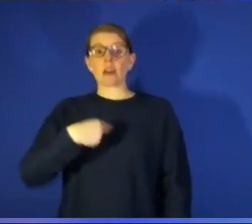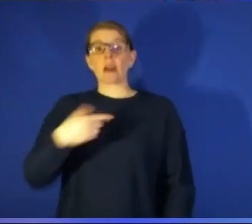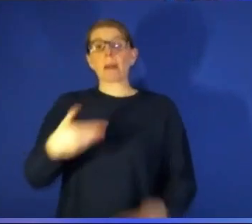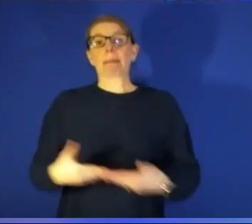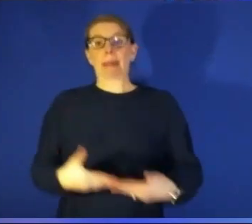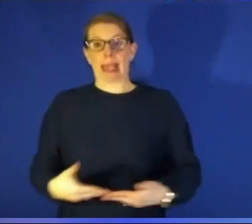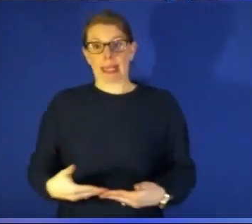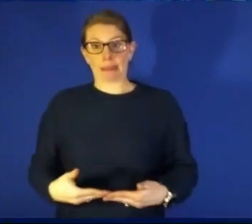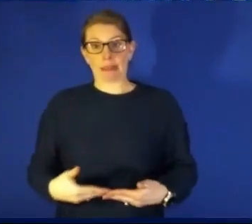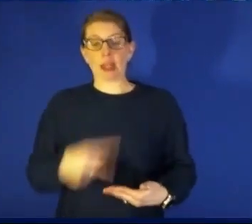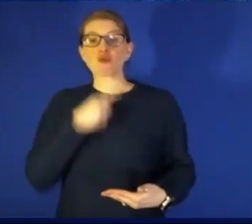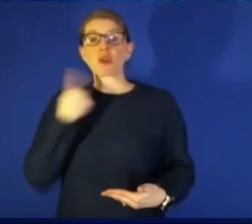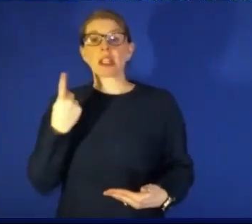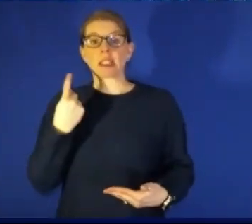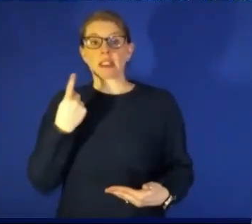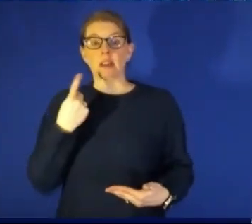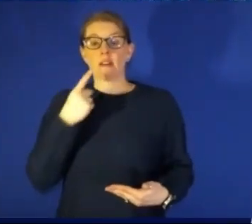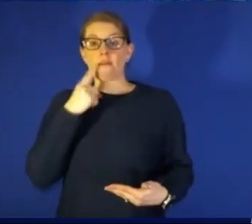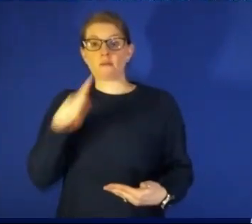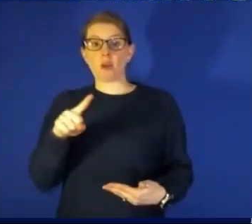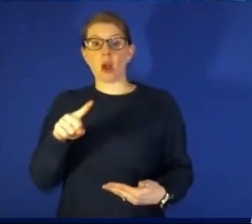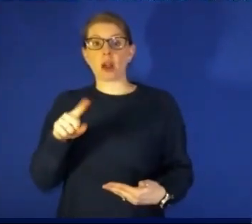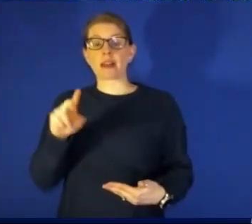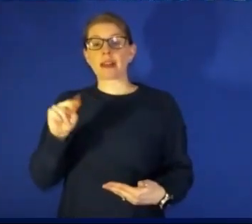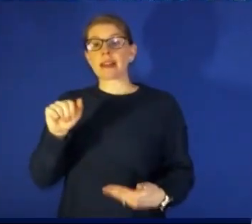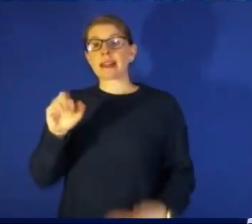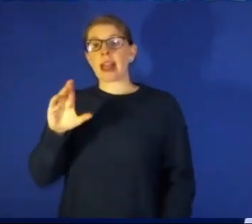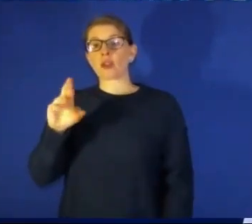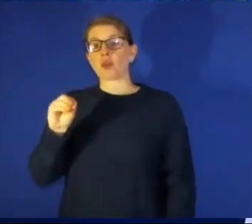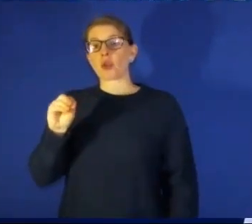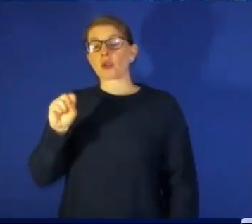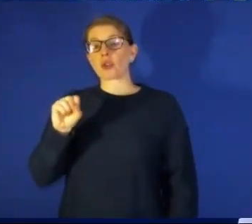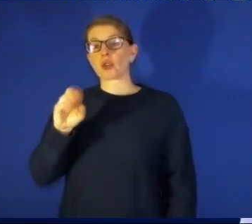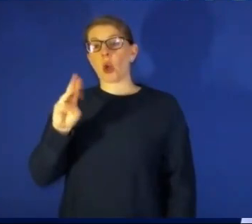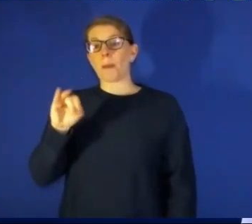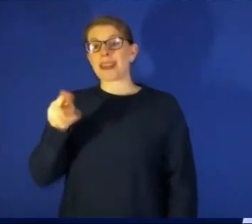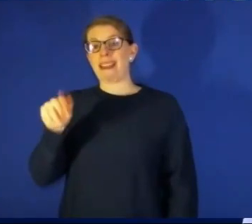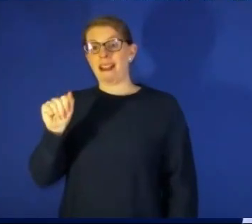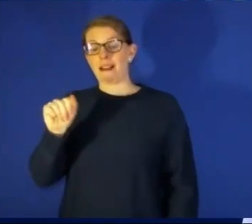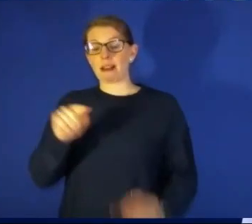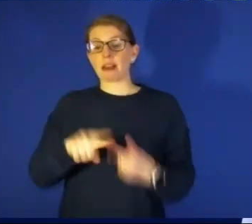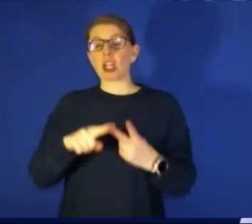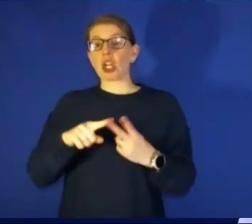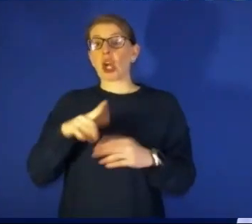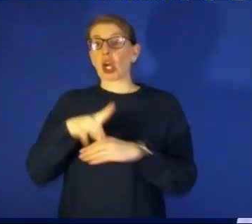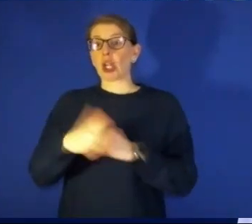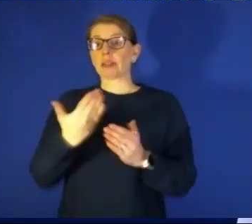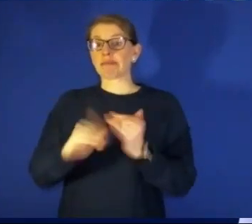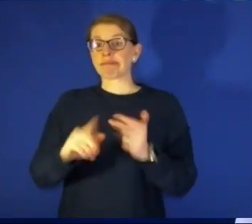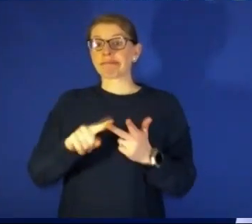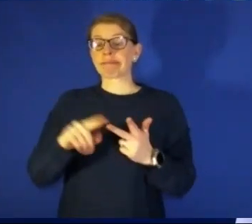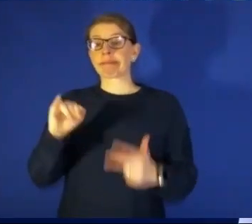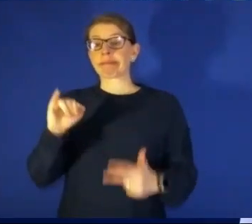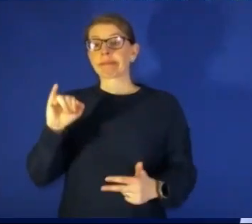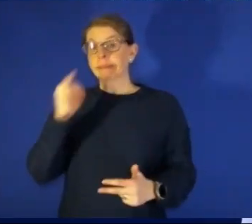is at Baby. risk for macrosomia, for early delivery, that immaturity, for certain malformations.